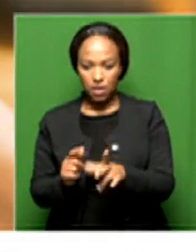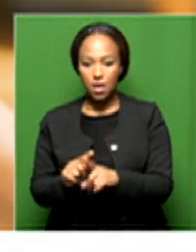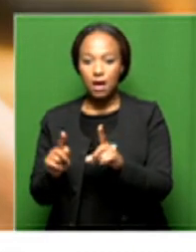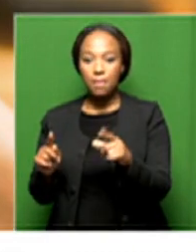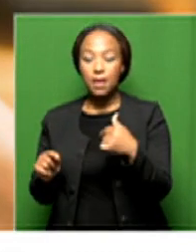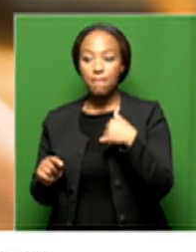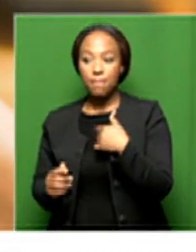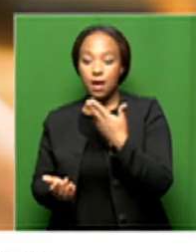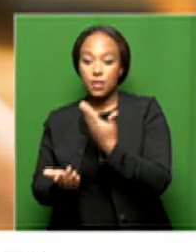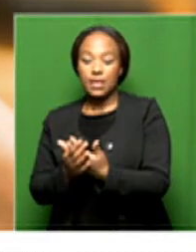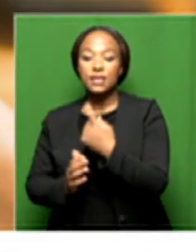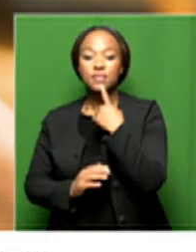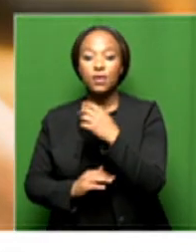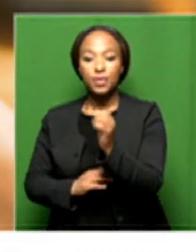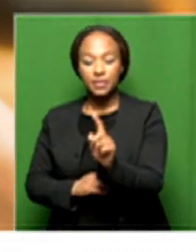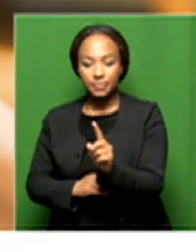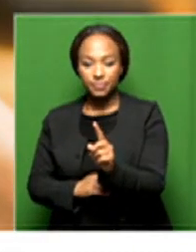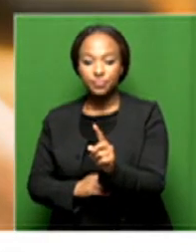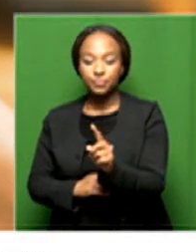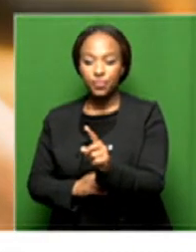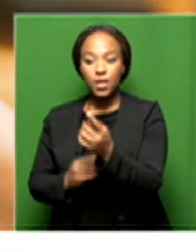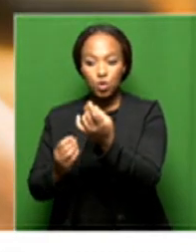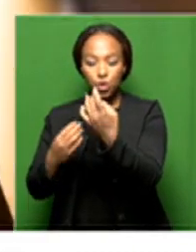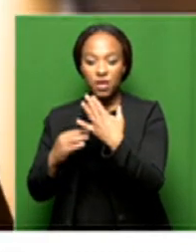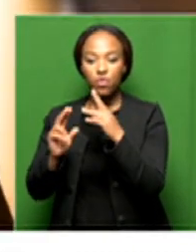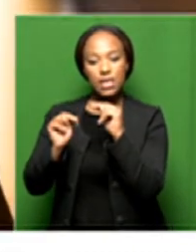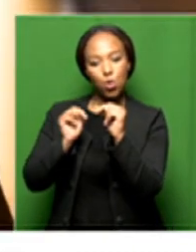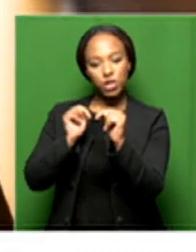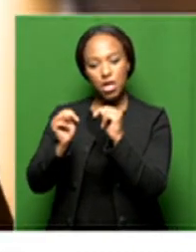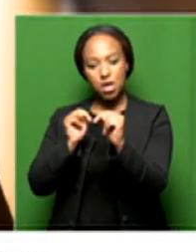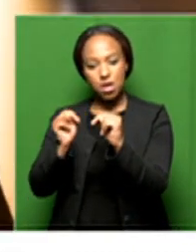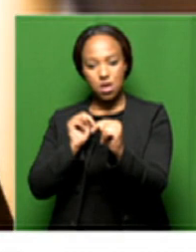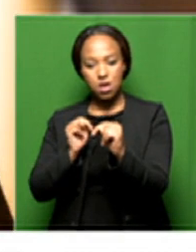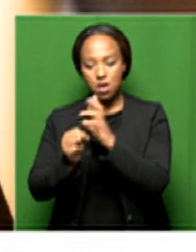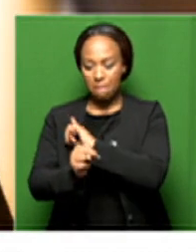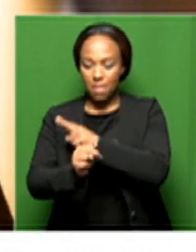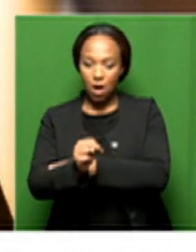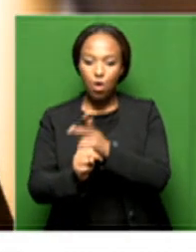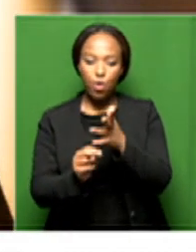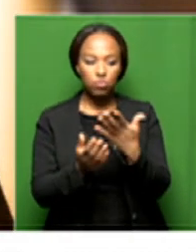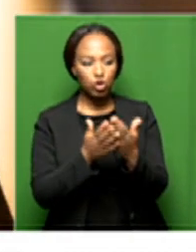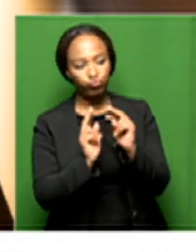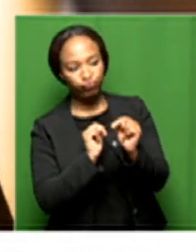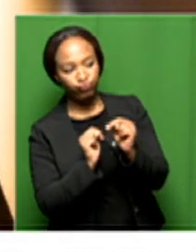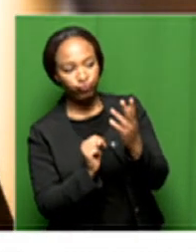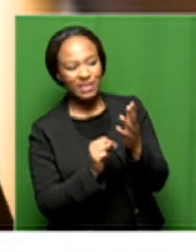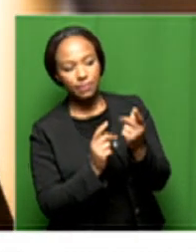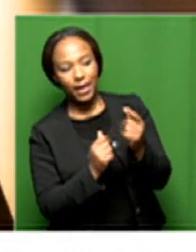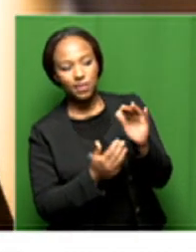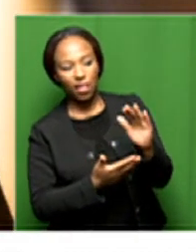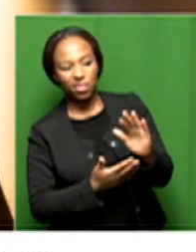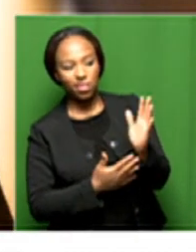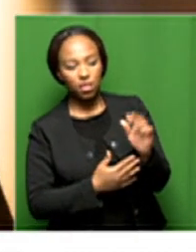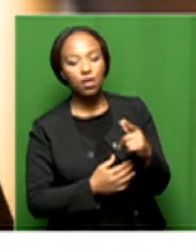can also see is that it will actually give you negotiation power. I think in the current time that we are living